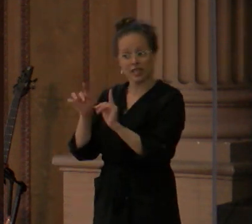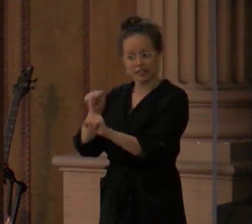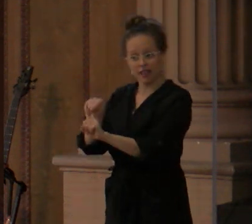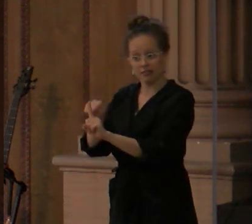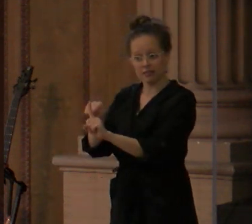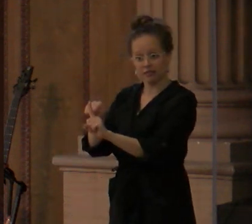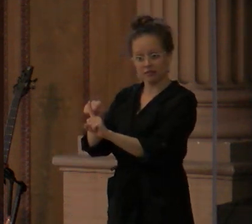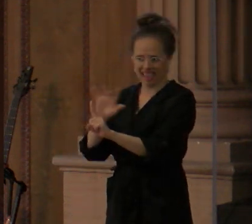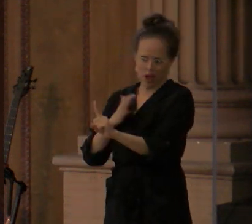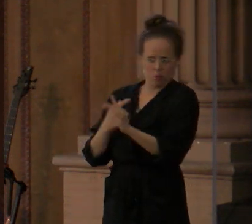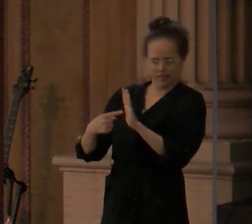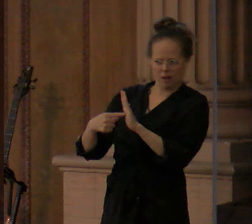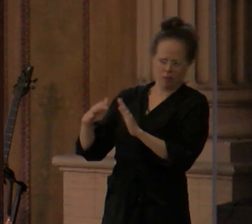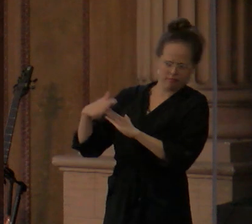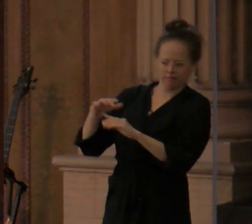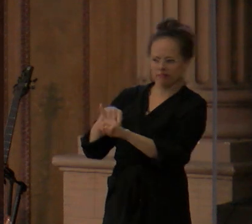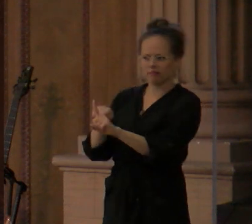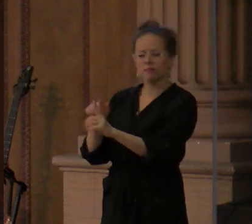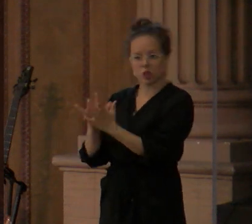wasn't that way at all.